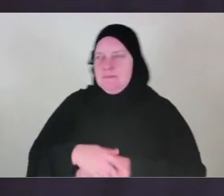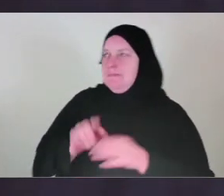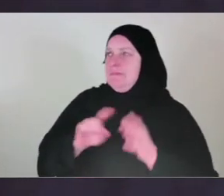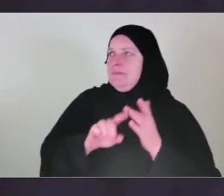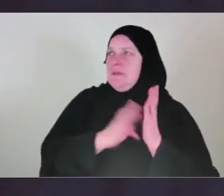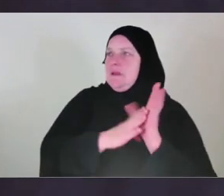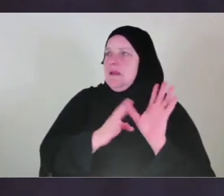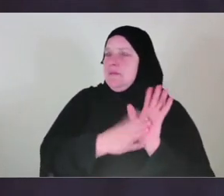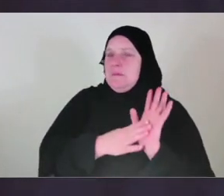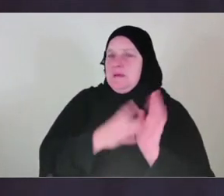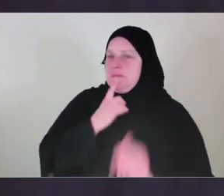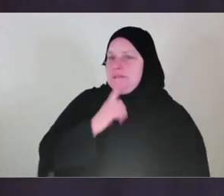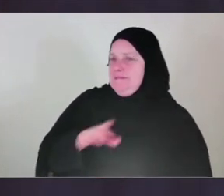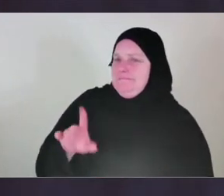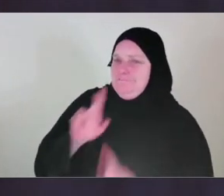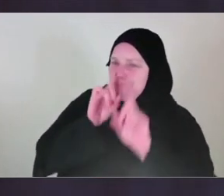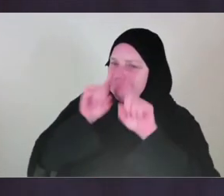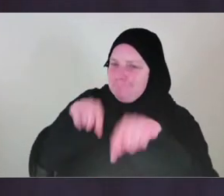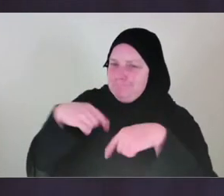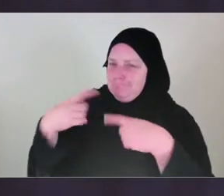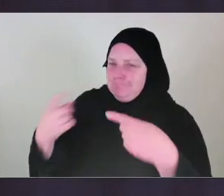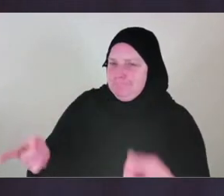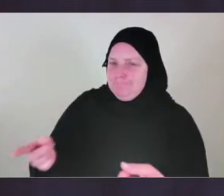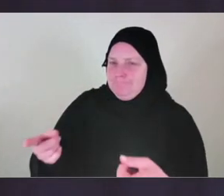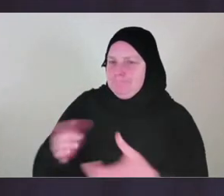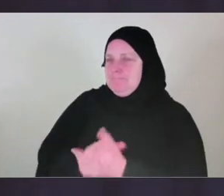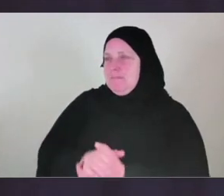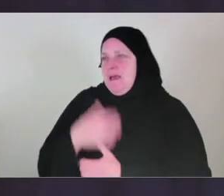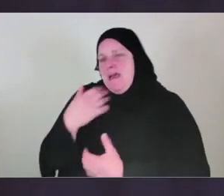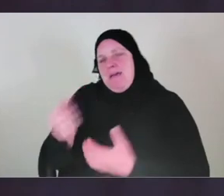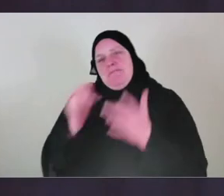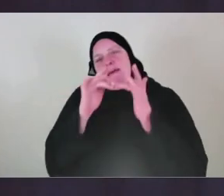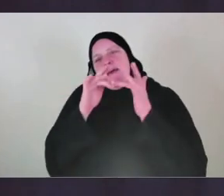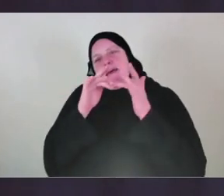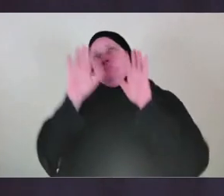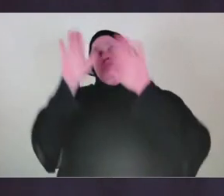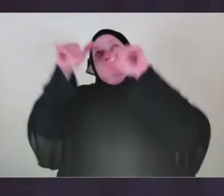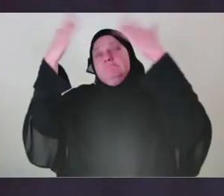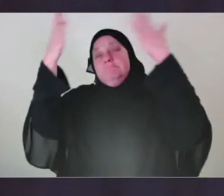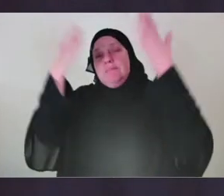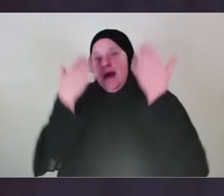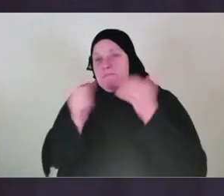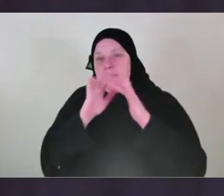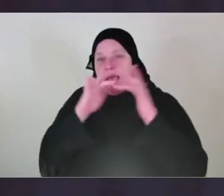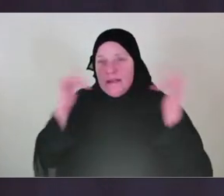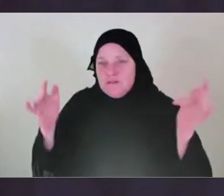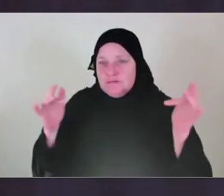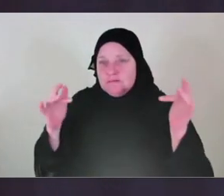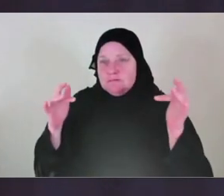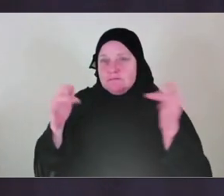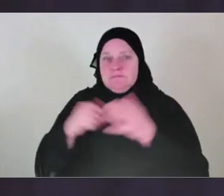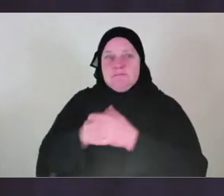angels. There is Adam and Muhammad sallallahu alayhi wa alayhi wa sallam.